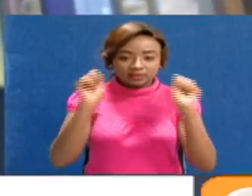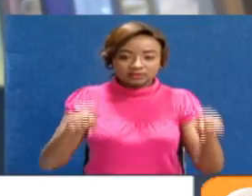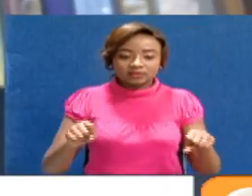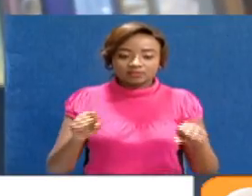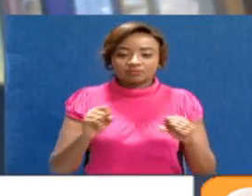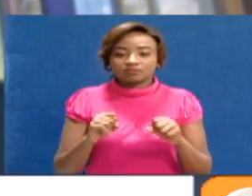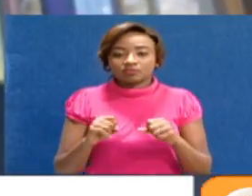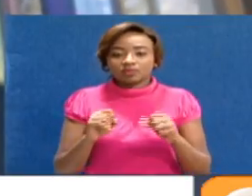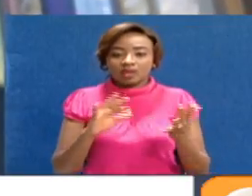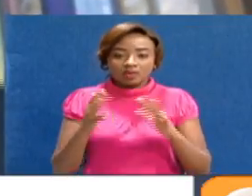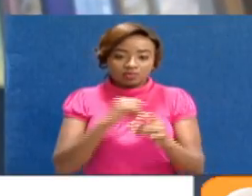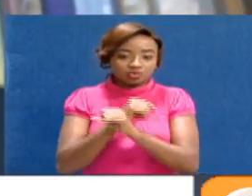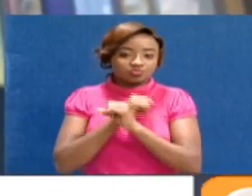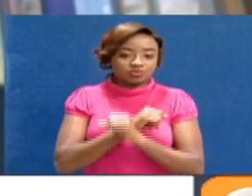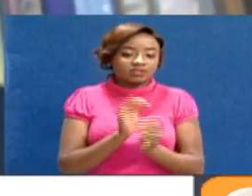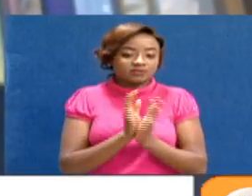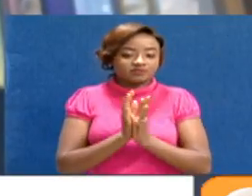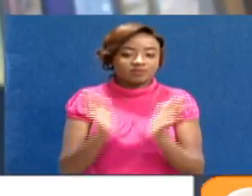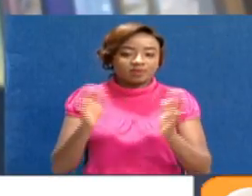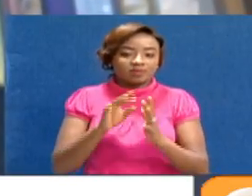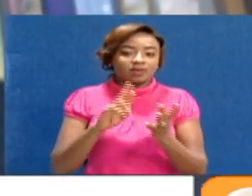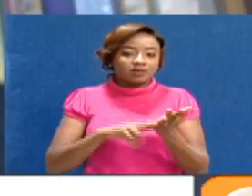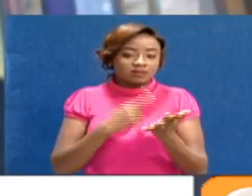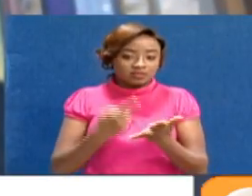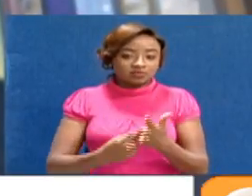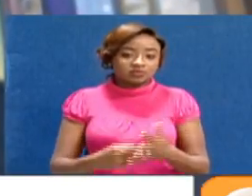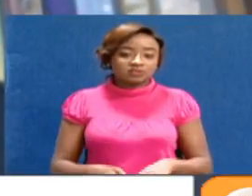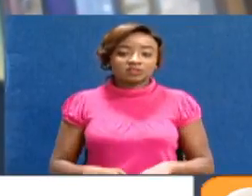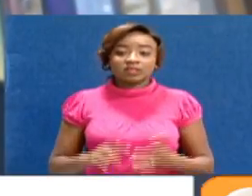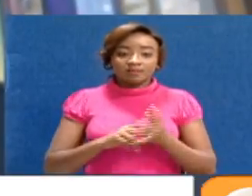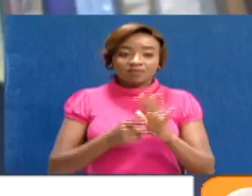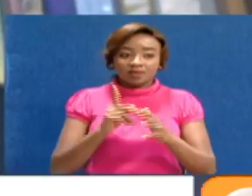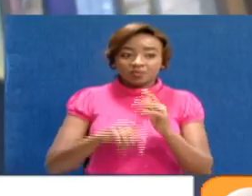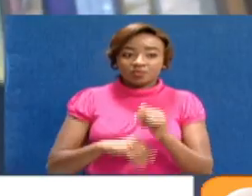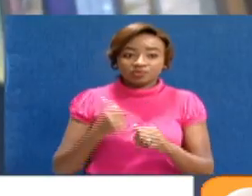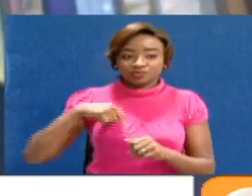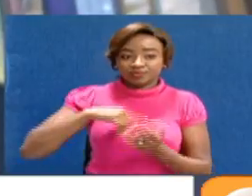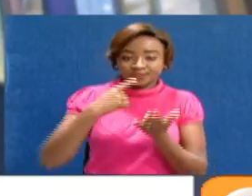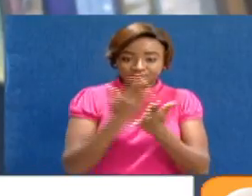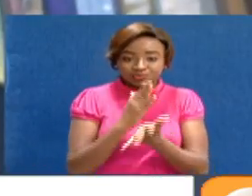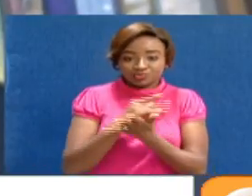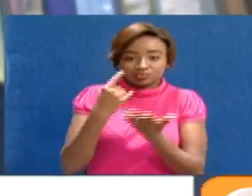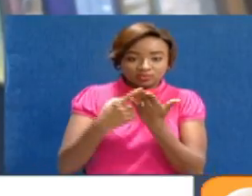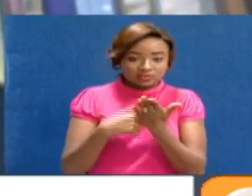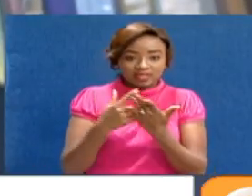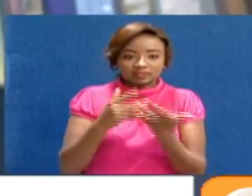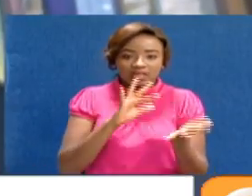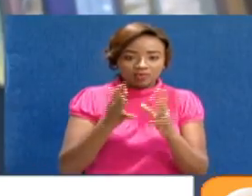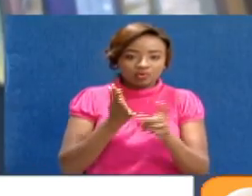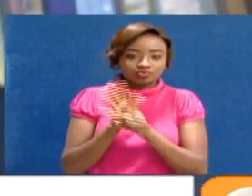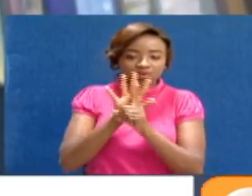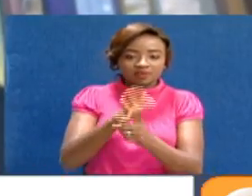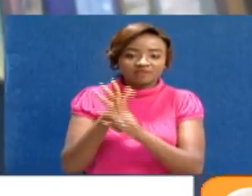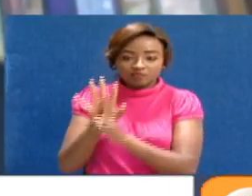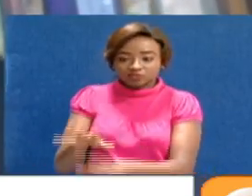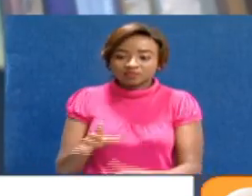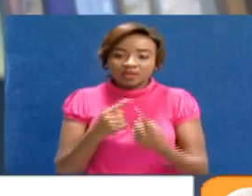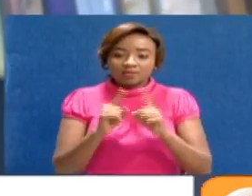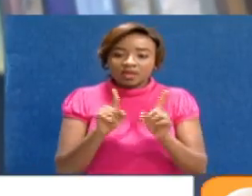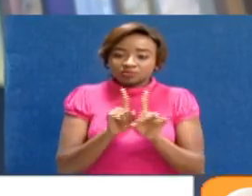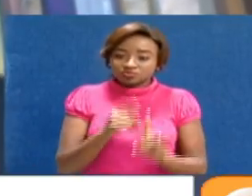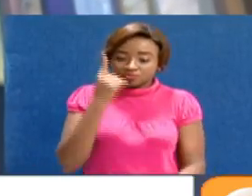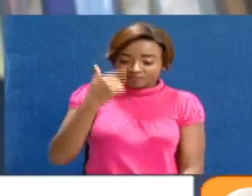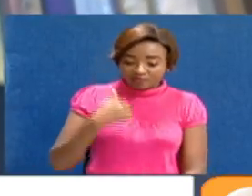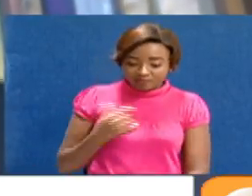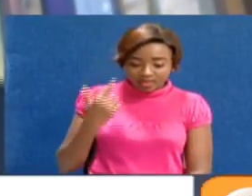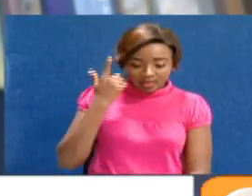of public resources at this critical point. So I think as much as we've talked about a lot of, you know, enforcement efforts, one of the things I think for